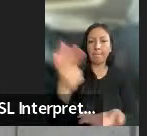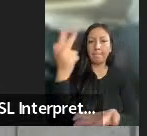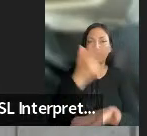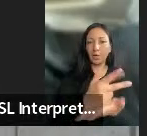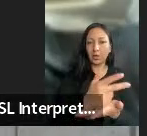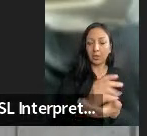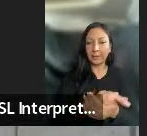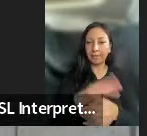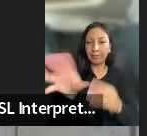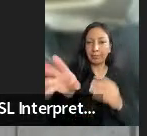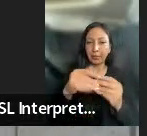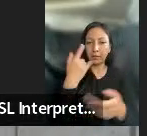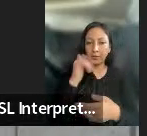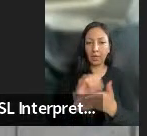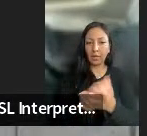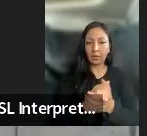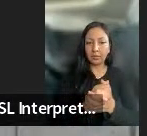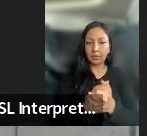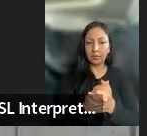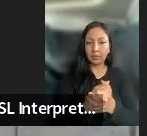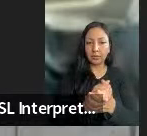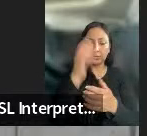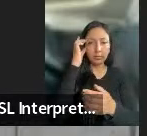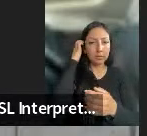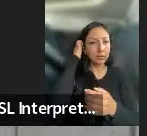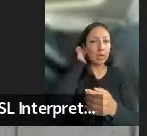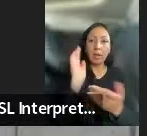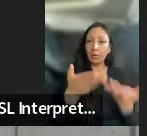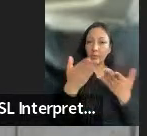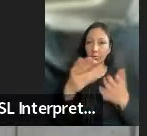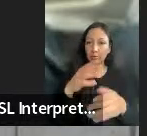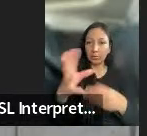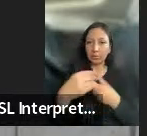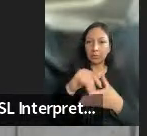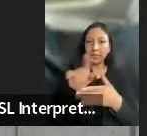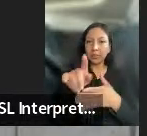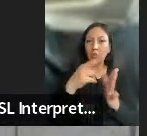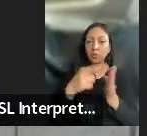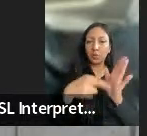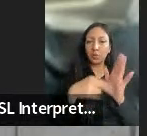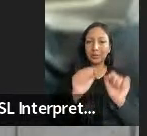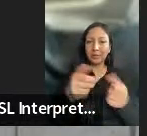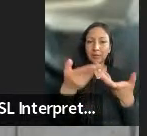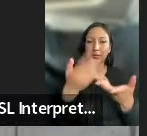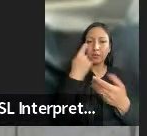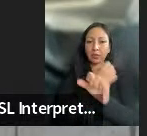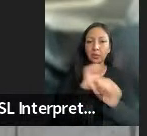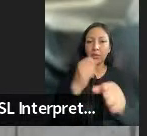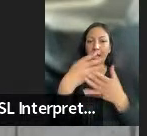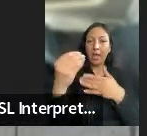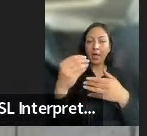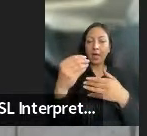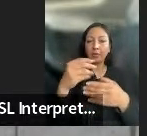In addition, our proposal would include new rules that also provide for secure outdoor bike